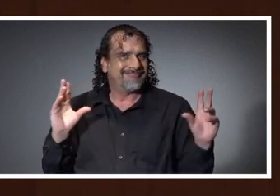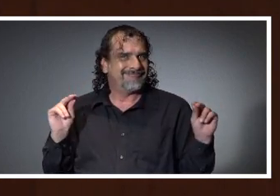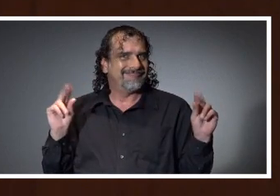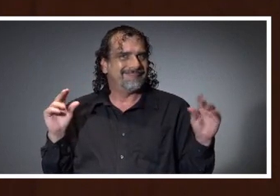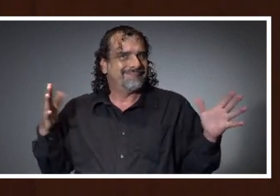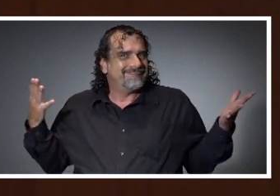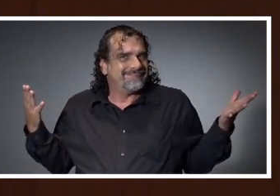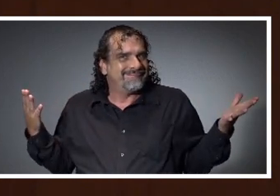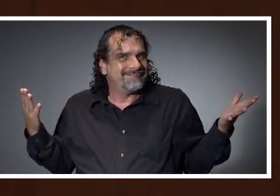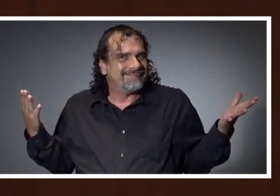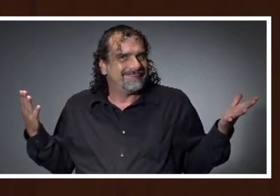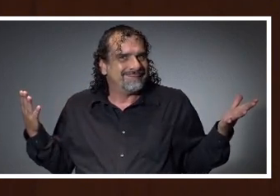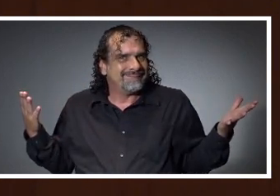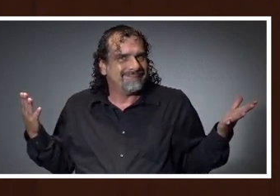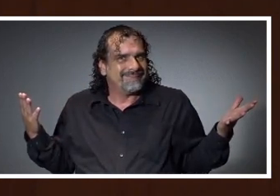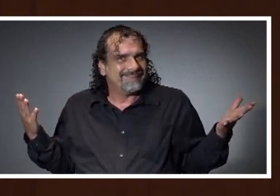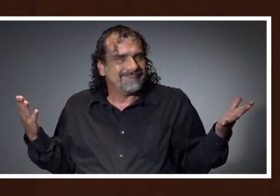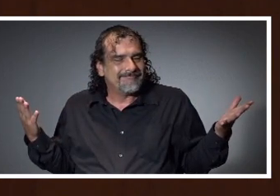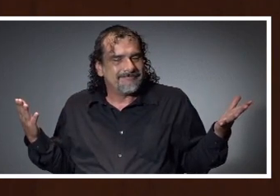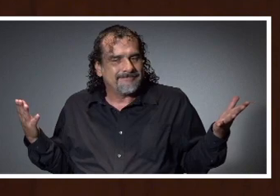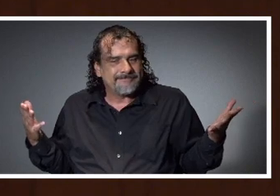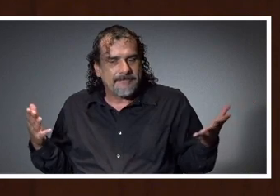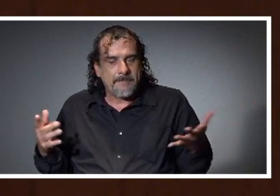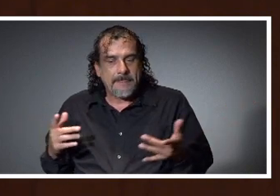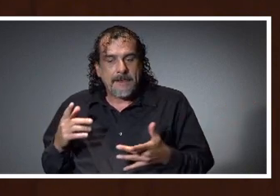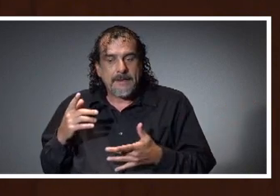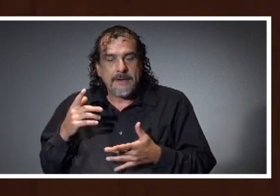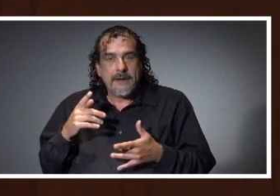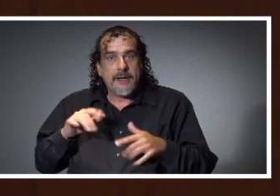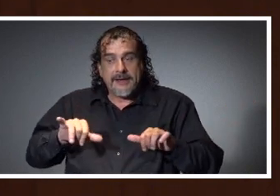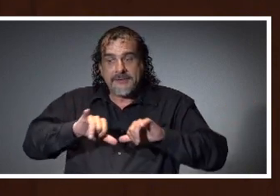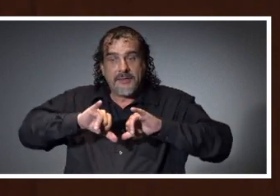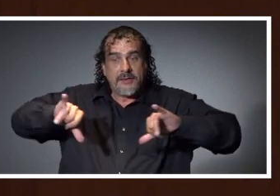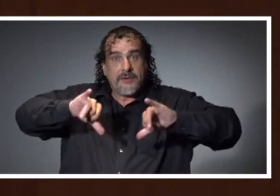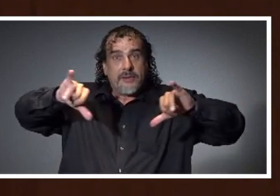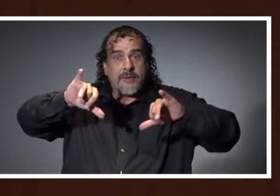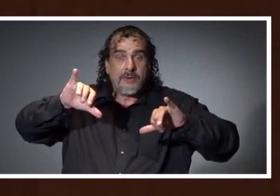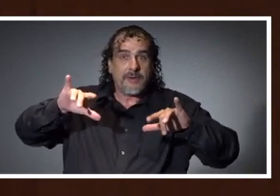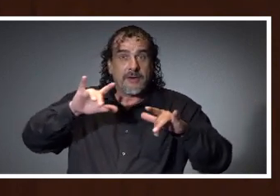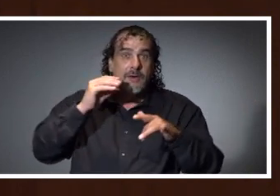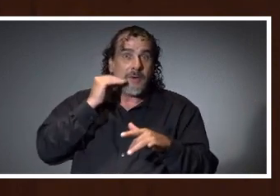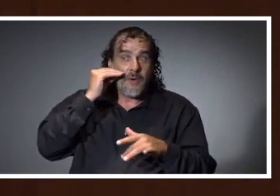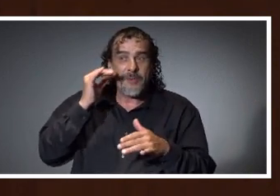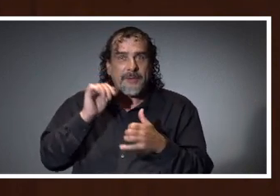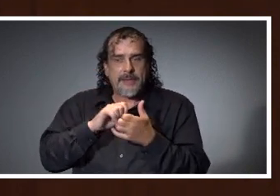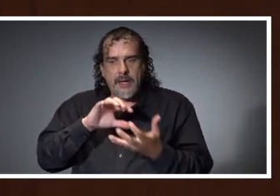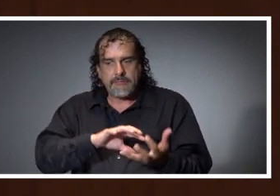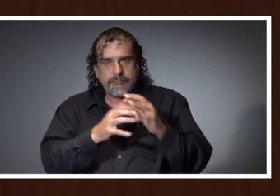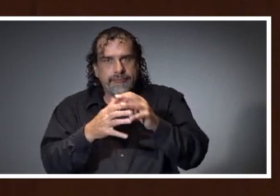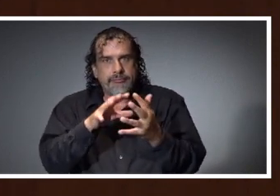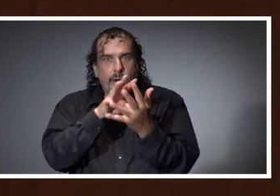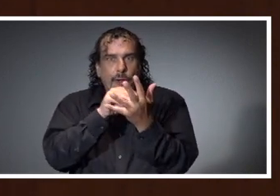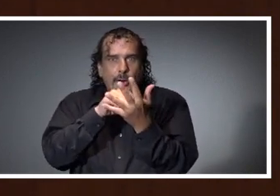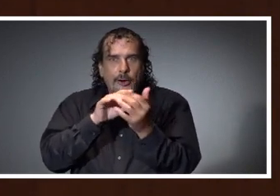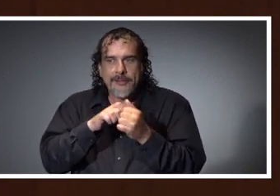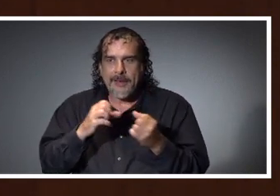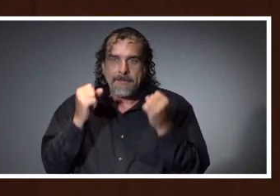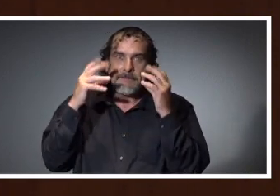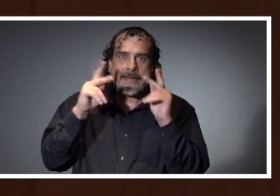yet. That's one of the things that's really difficult, though, is the quarantine piece, right? So it's very disruptive to the learning environment when a large proportion of kids have to be